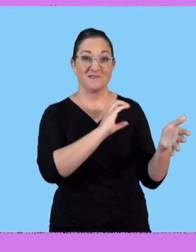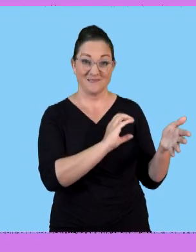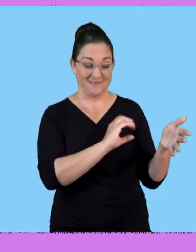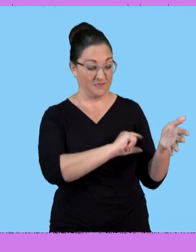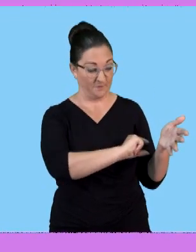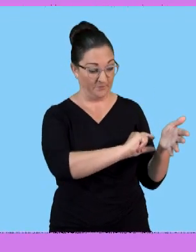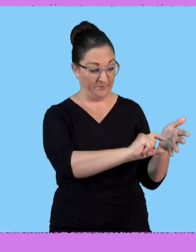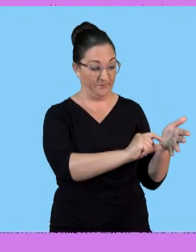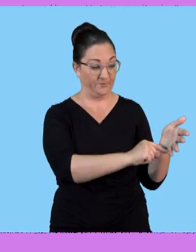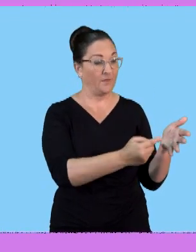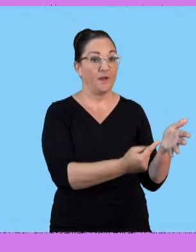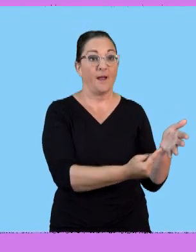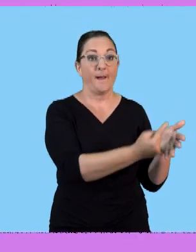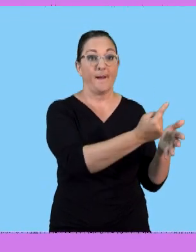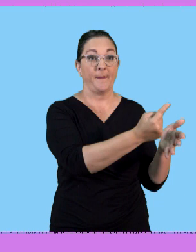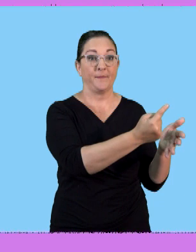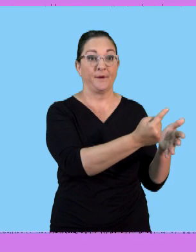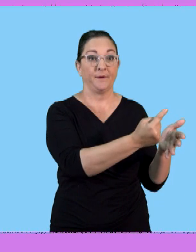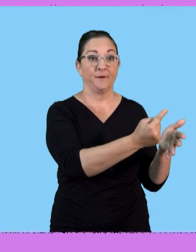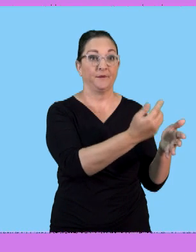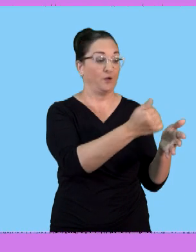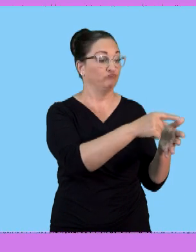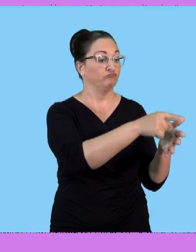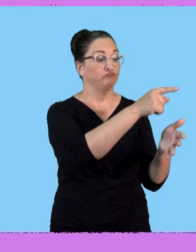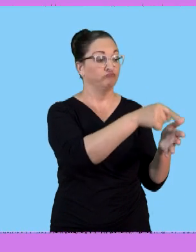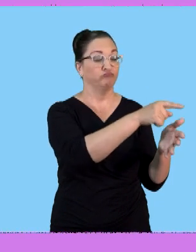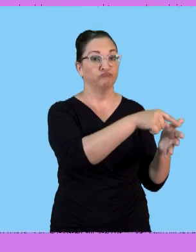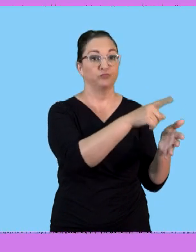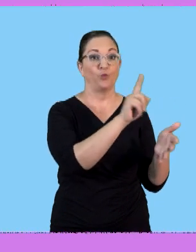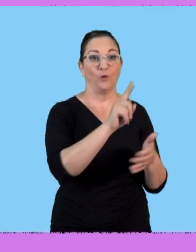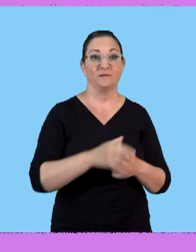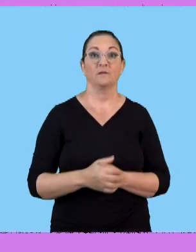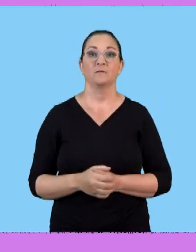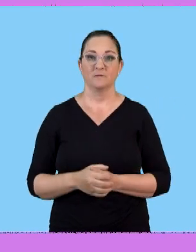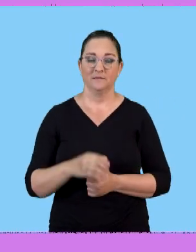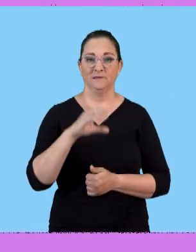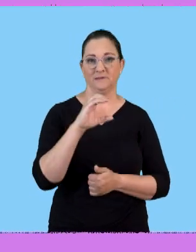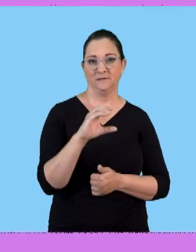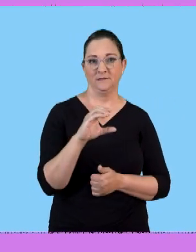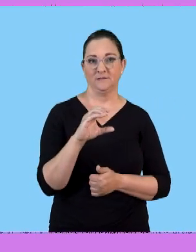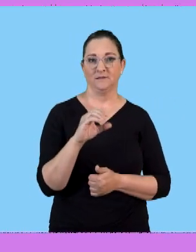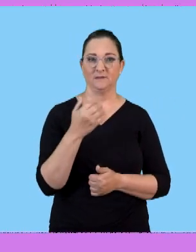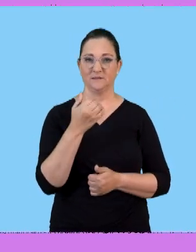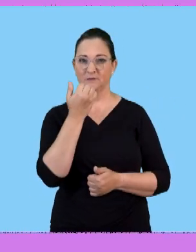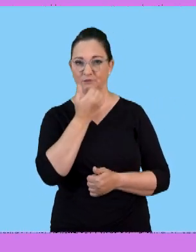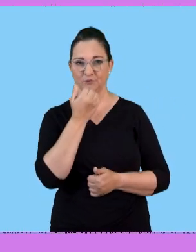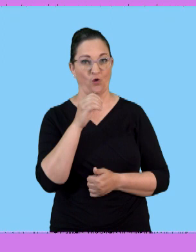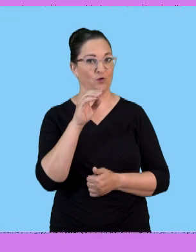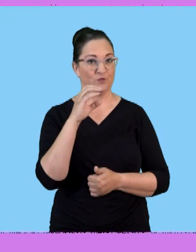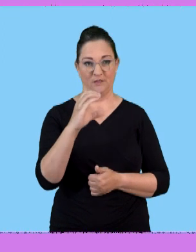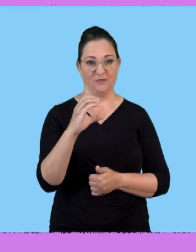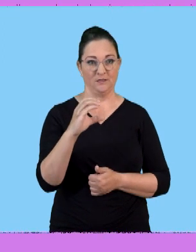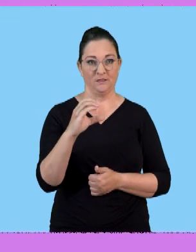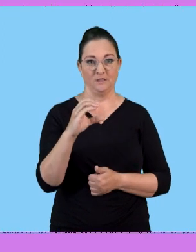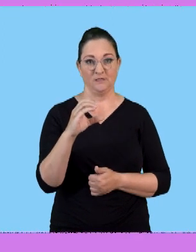will be sea. I look now numerically. So that will be, sorry, I made a mistake there,